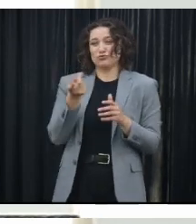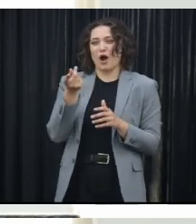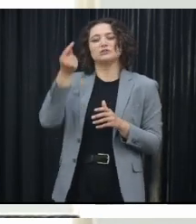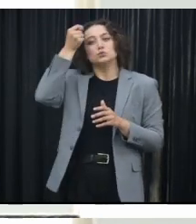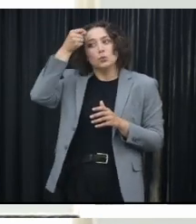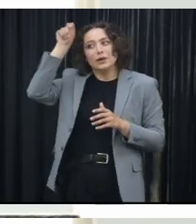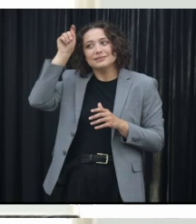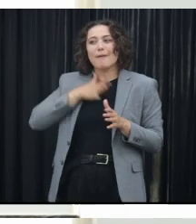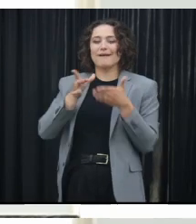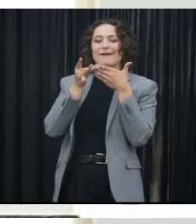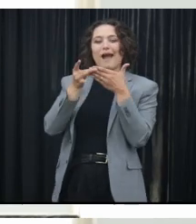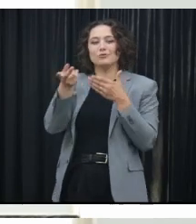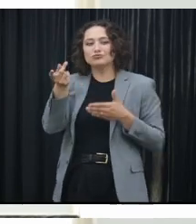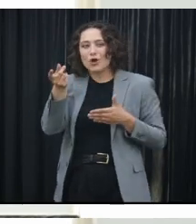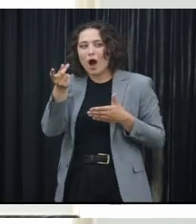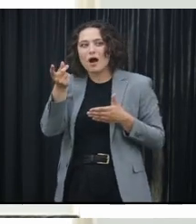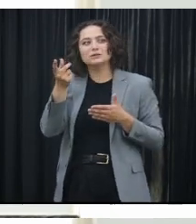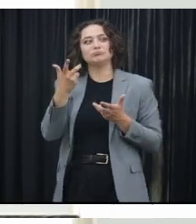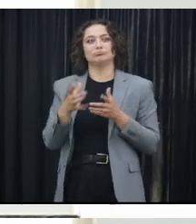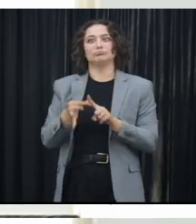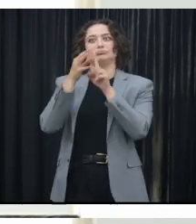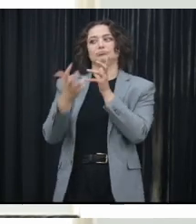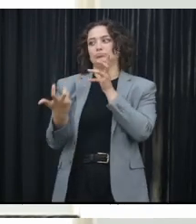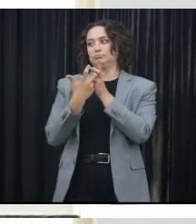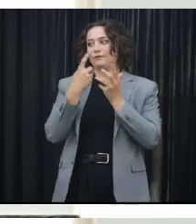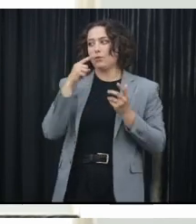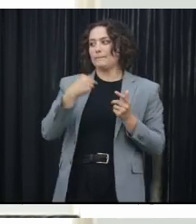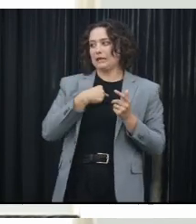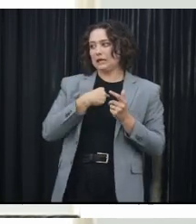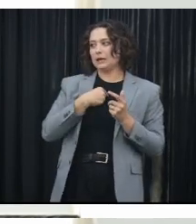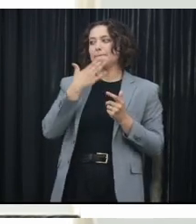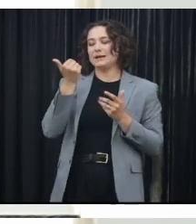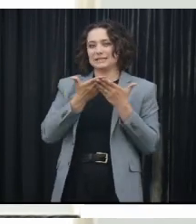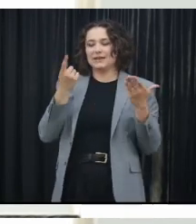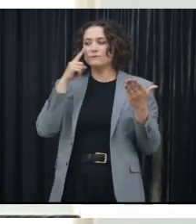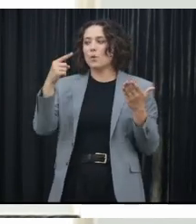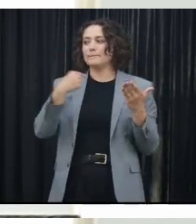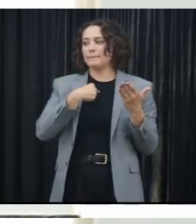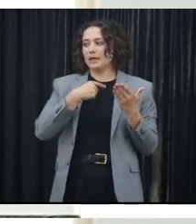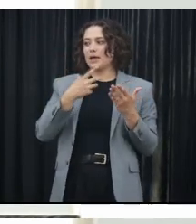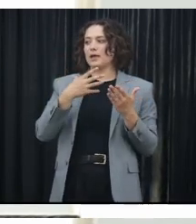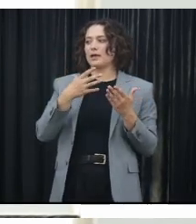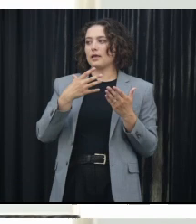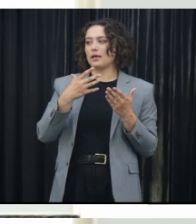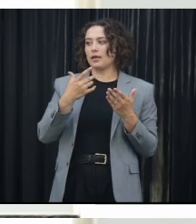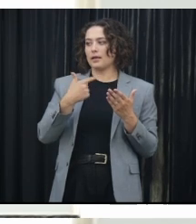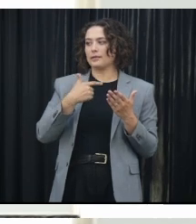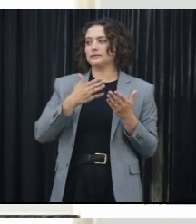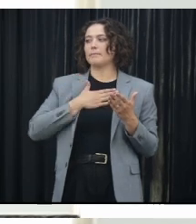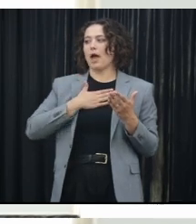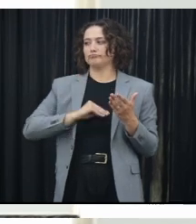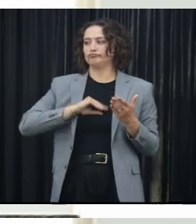guide dogs are the best thing for me. I'm independent, and my self-esteem, and I can live a